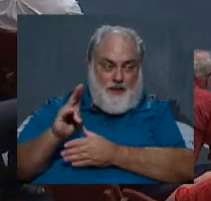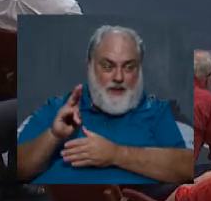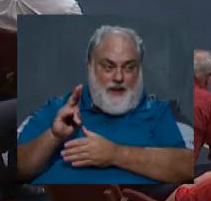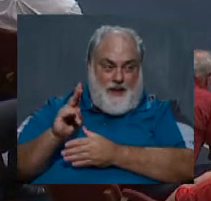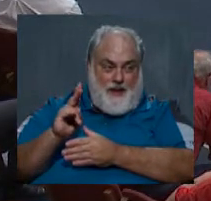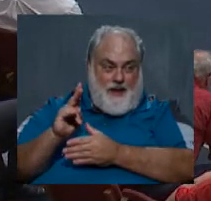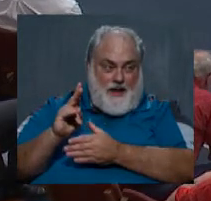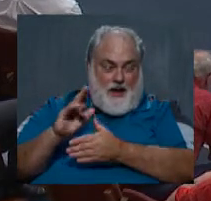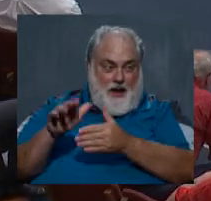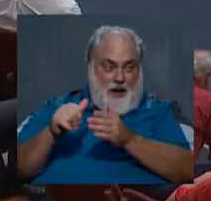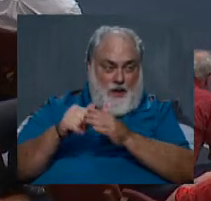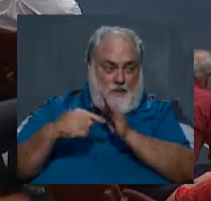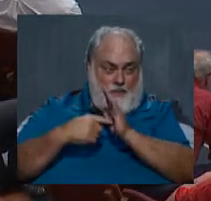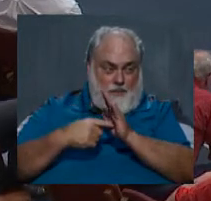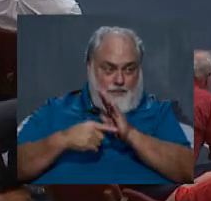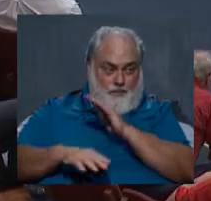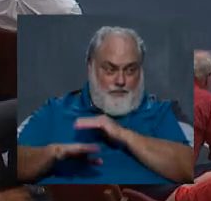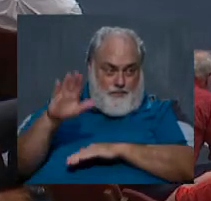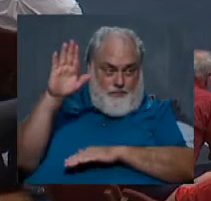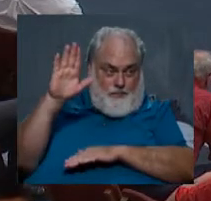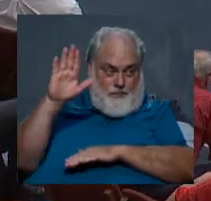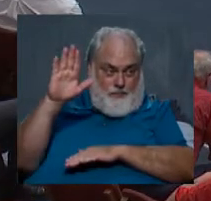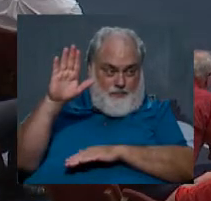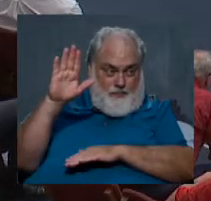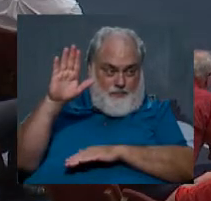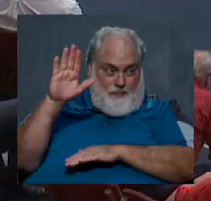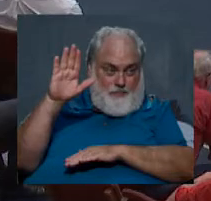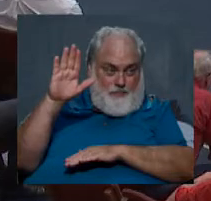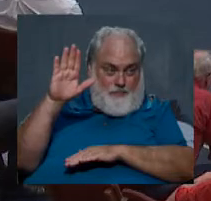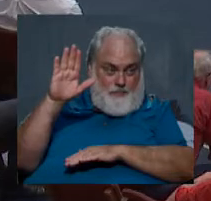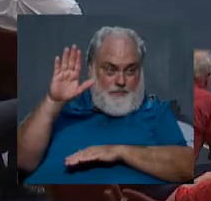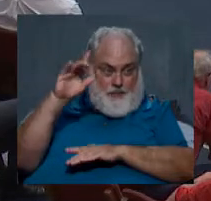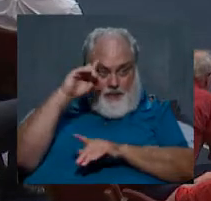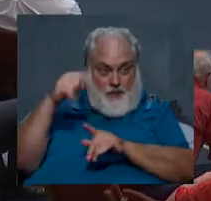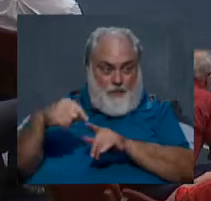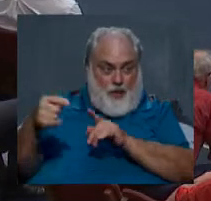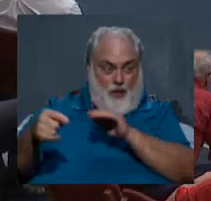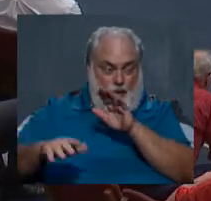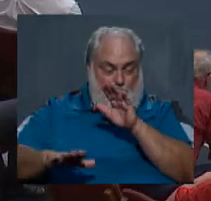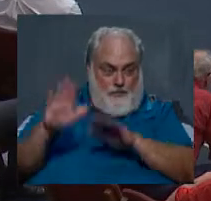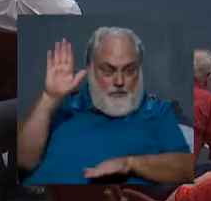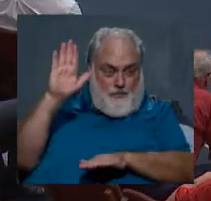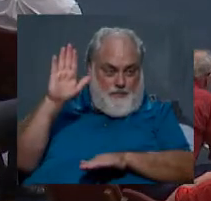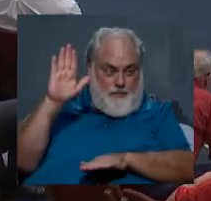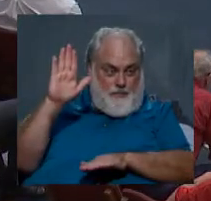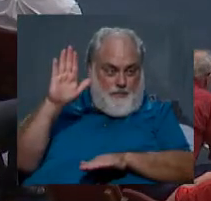I? Those approved, signify by raising your hand. Those opposed?